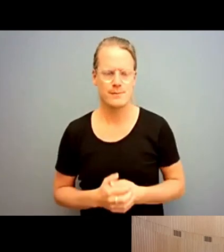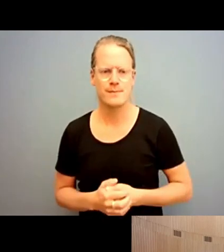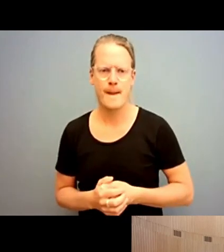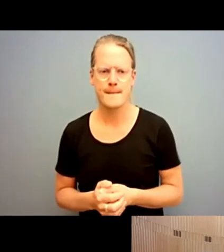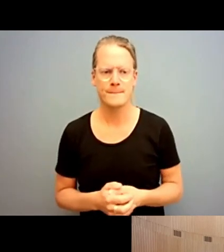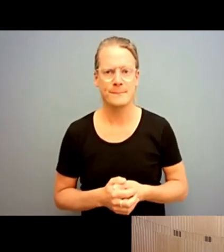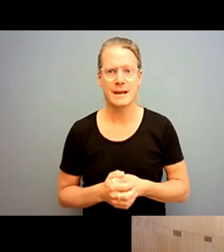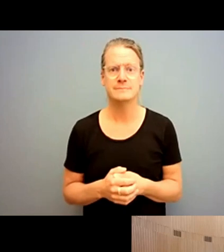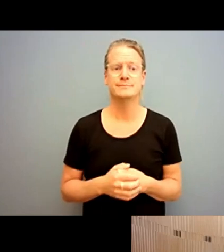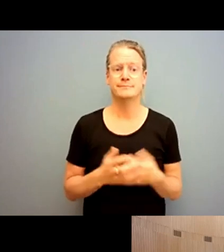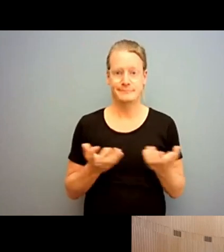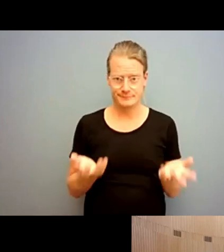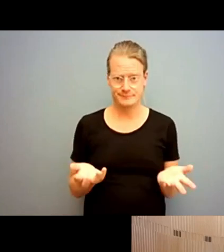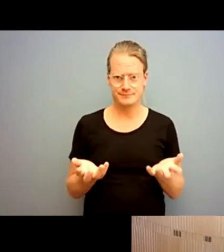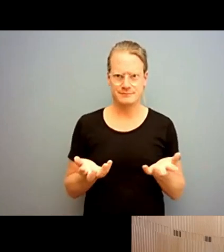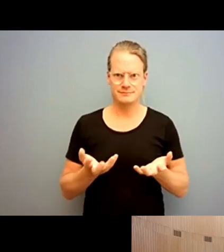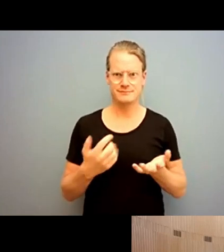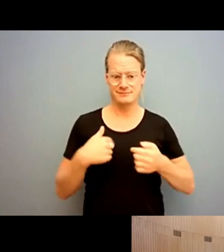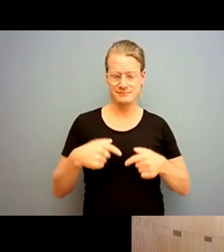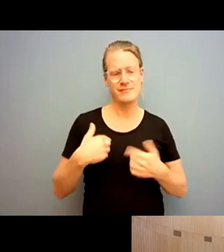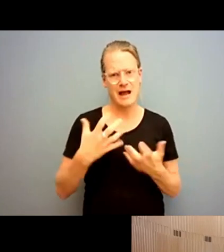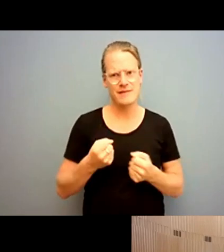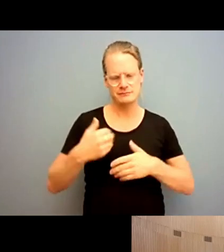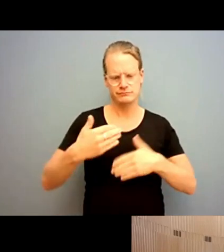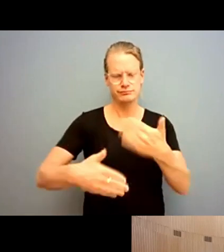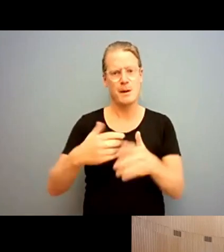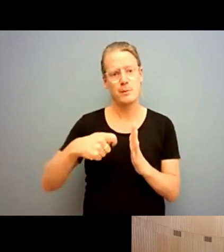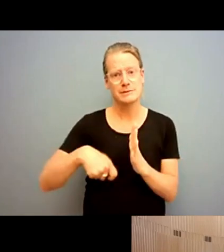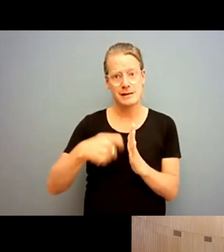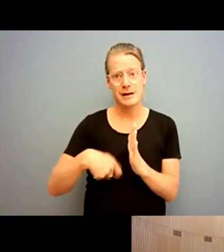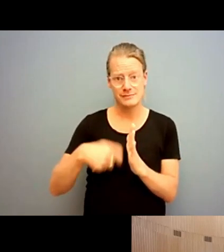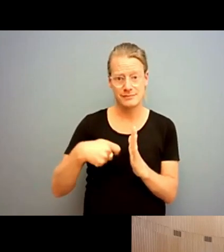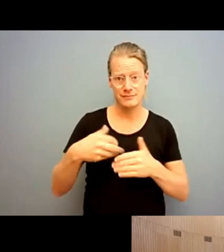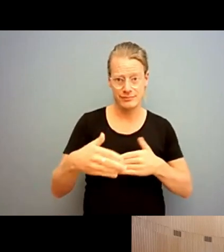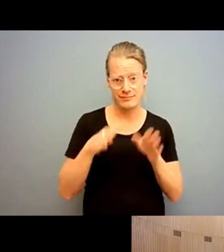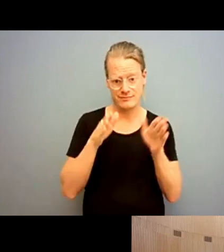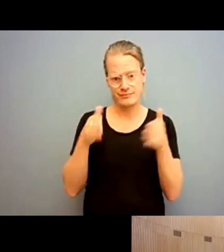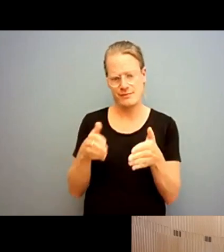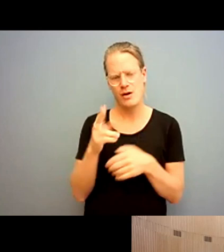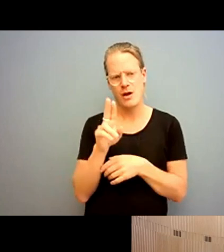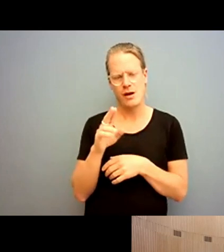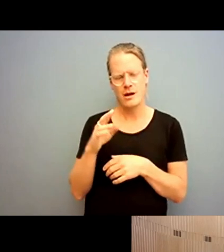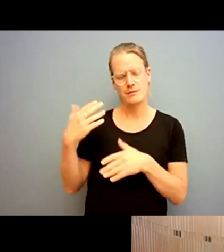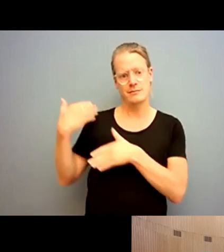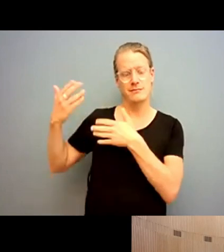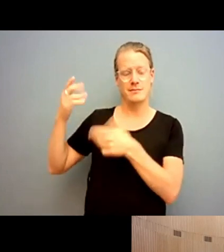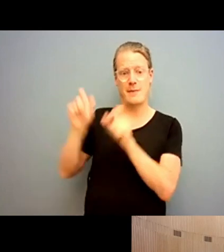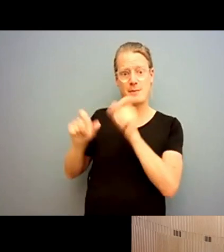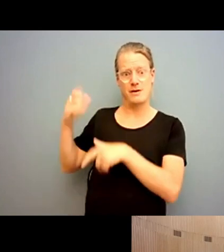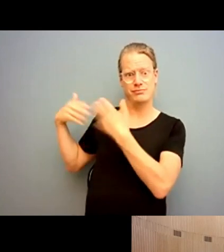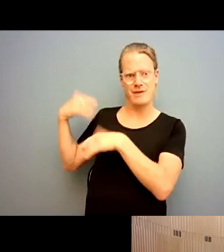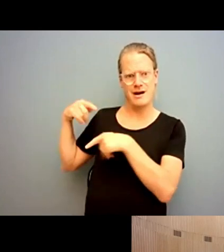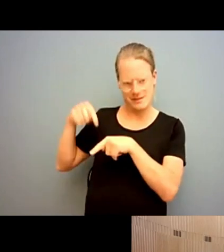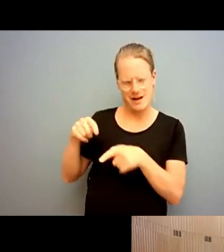Indigenous persons with disabilities, we always consult actively. We usually put out a call